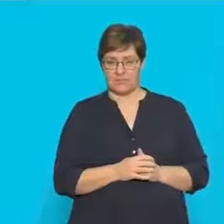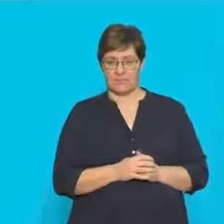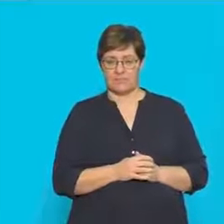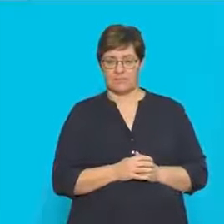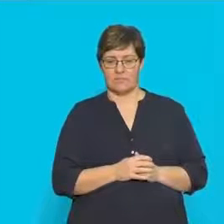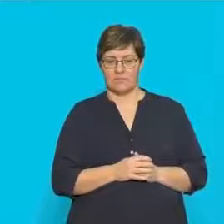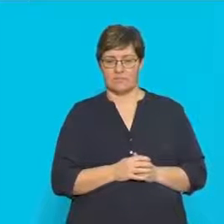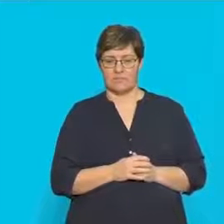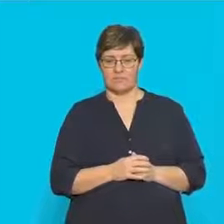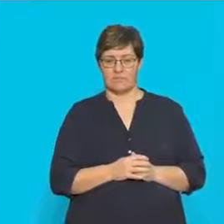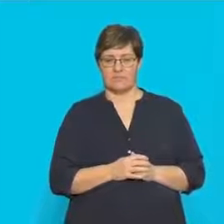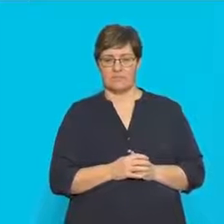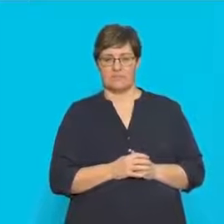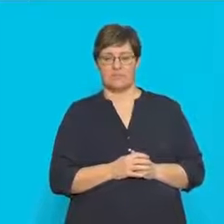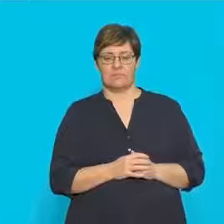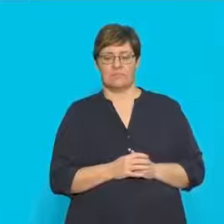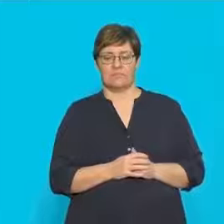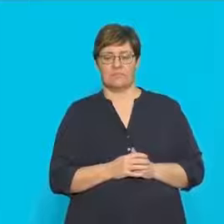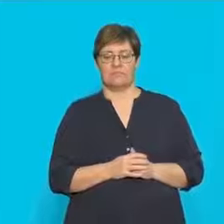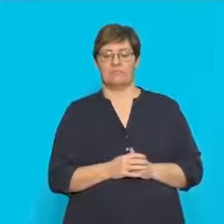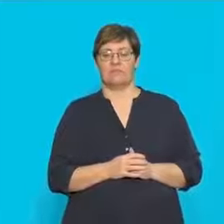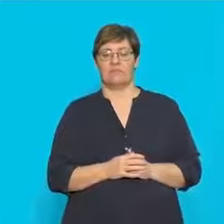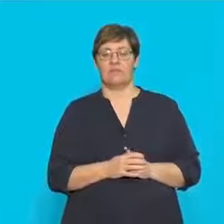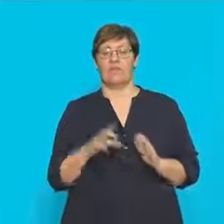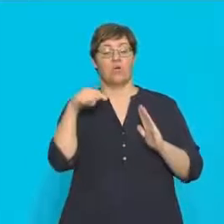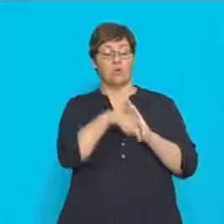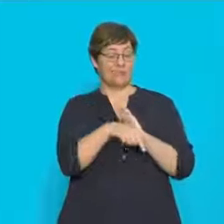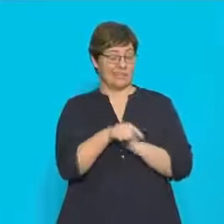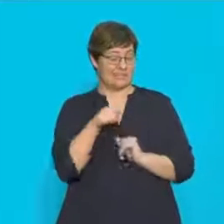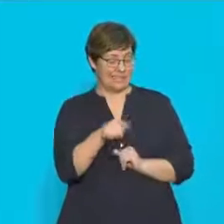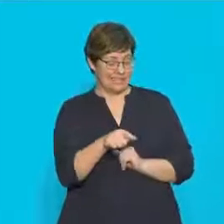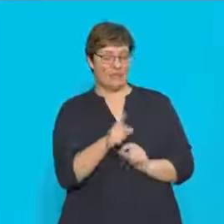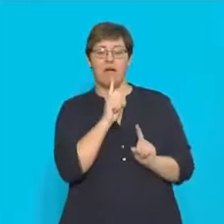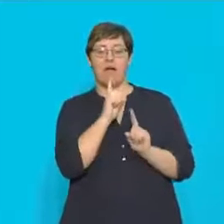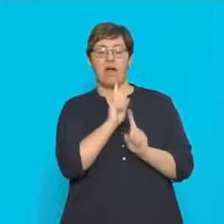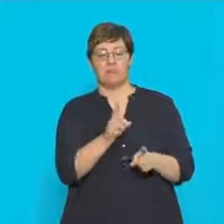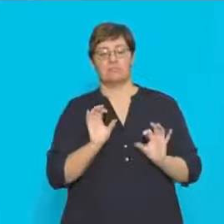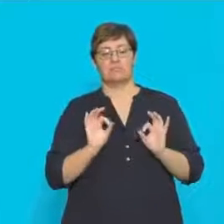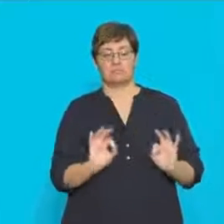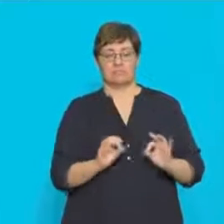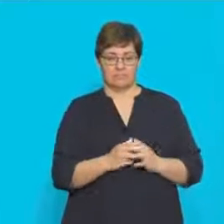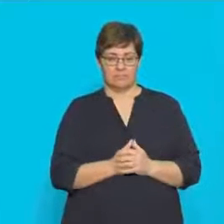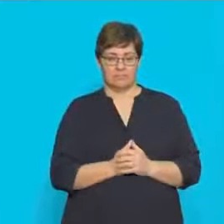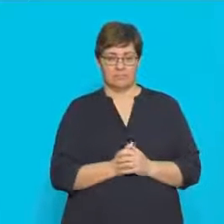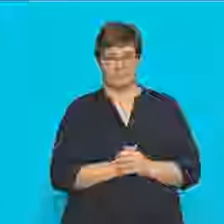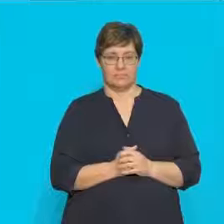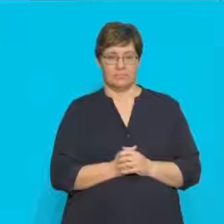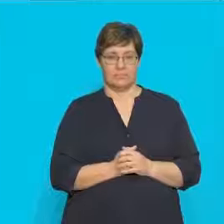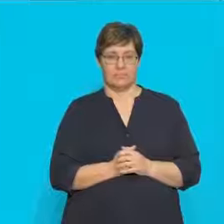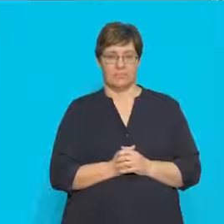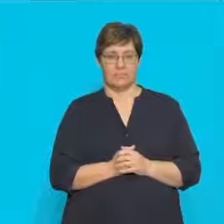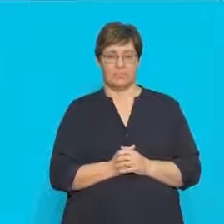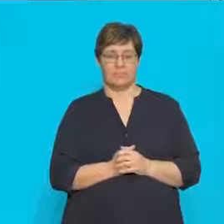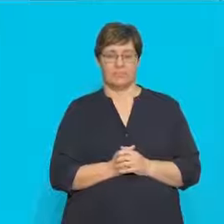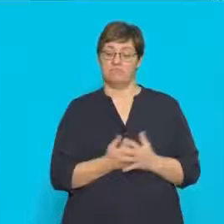angle across 450 degrees. So in the context of that, our answer does look correct.